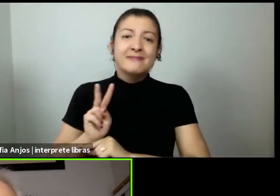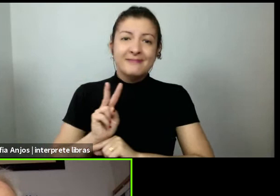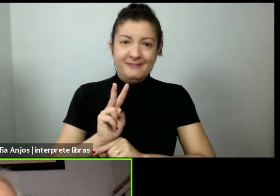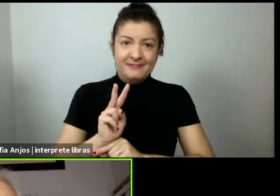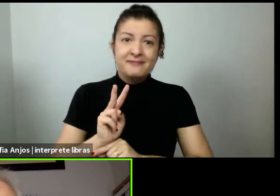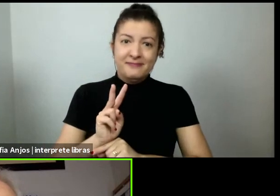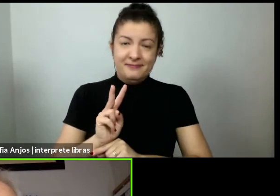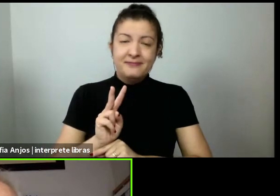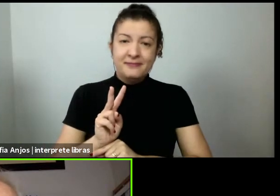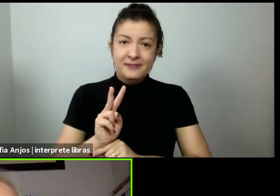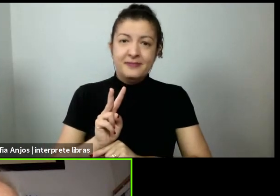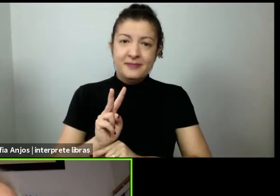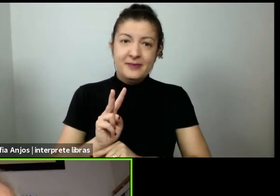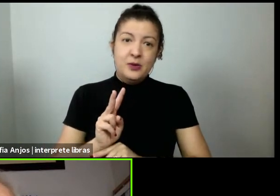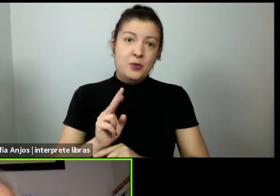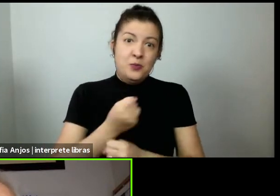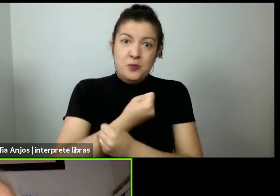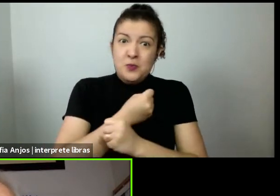big question.